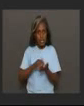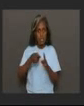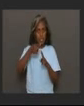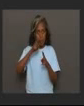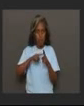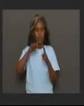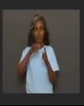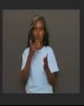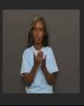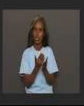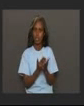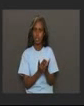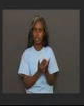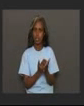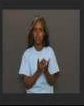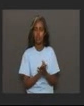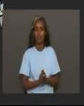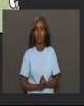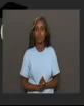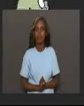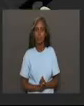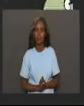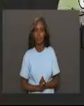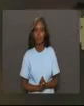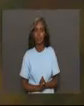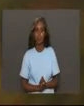Let's get back to our lesson.